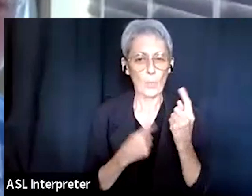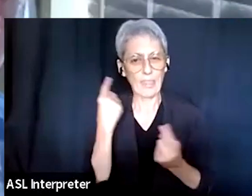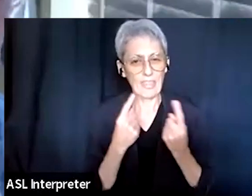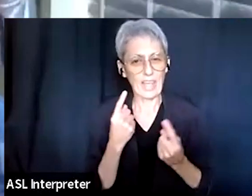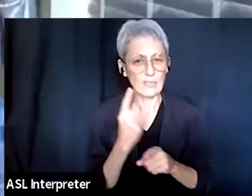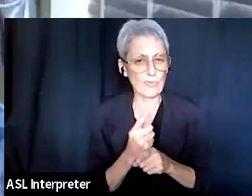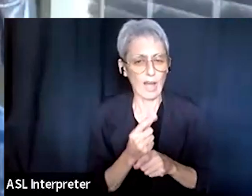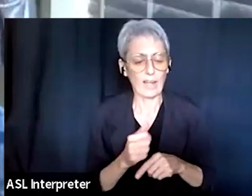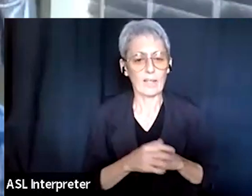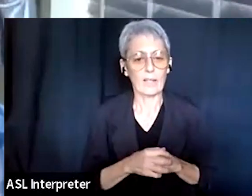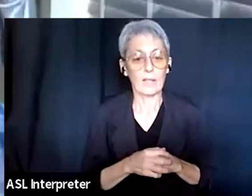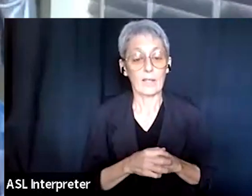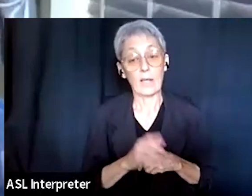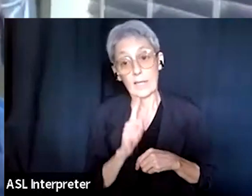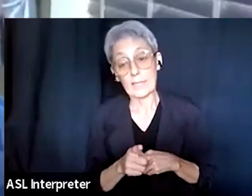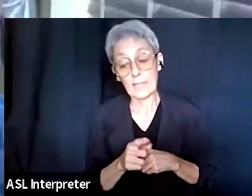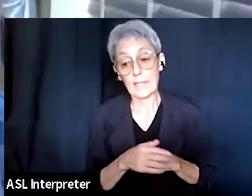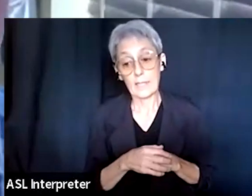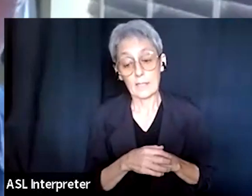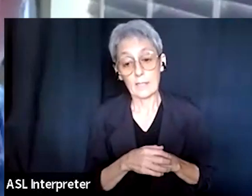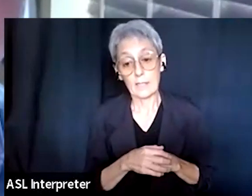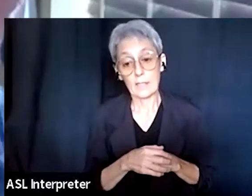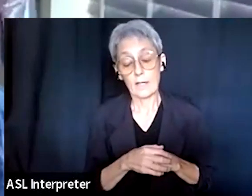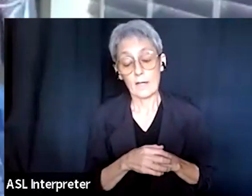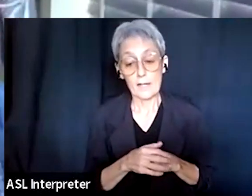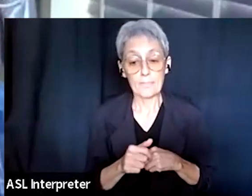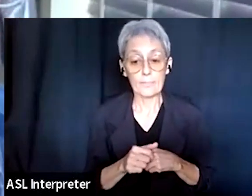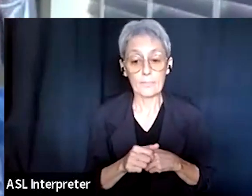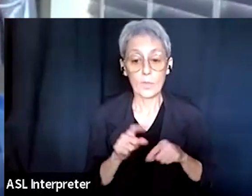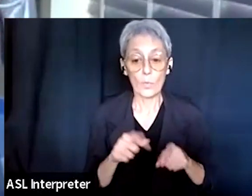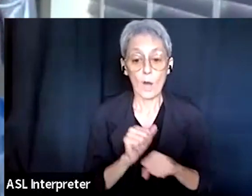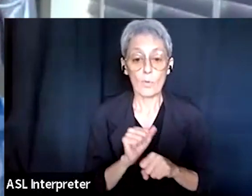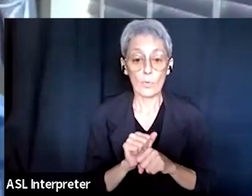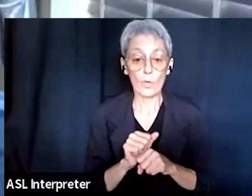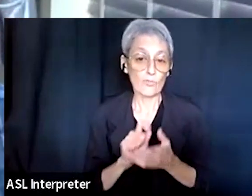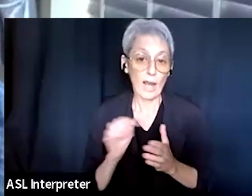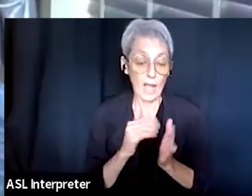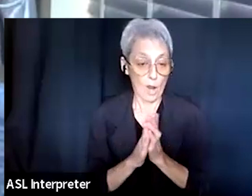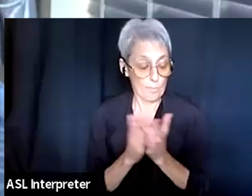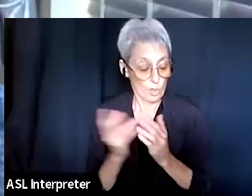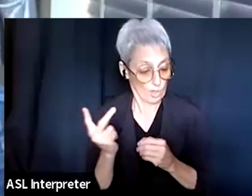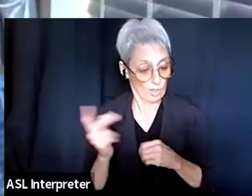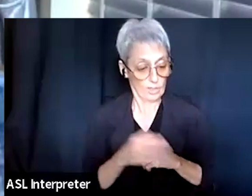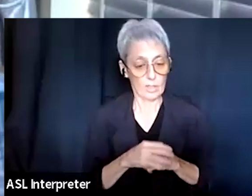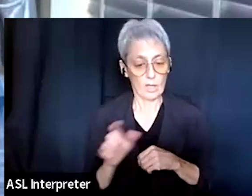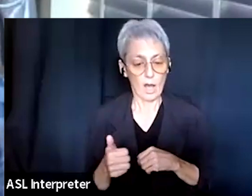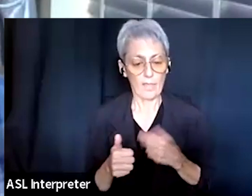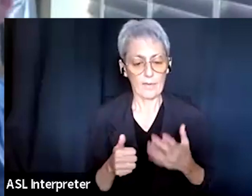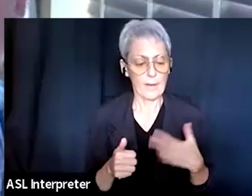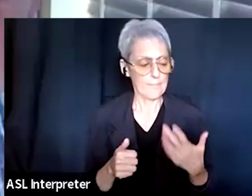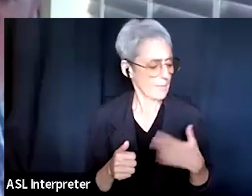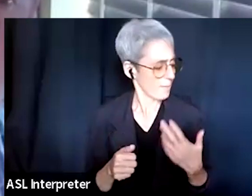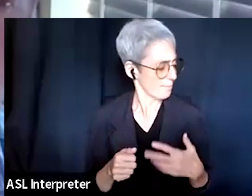indeed, we've found, as we were working on our book and our other,